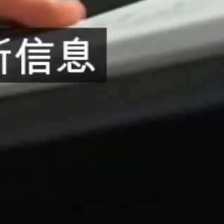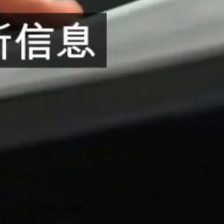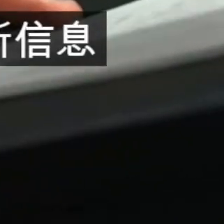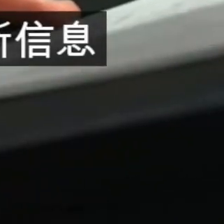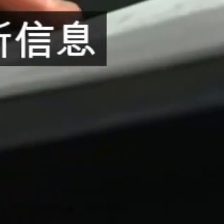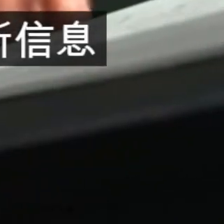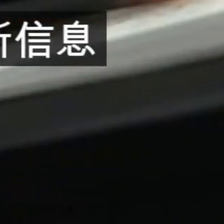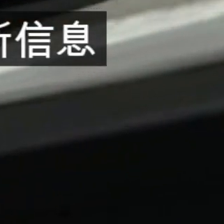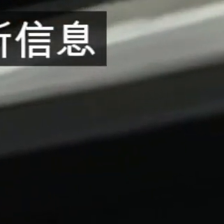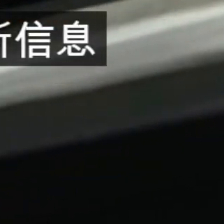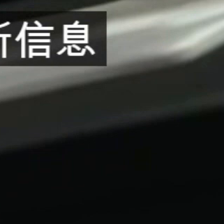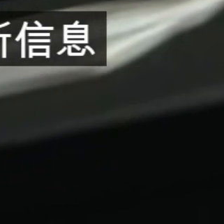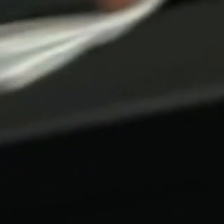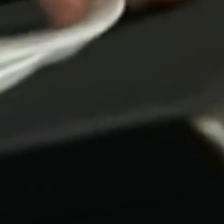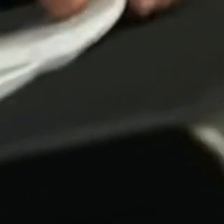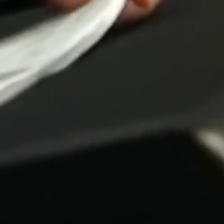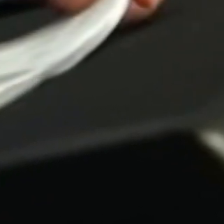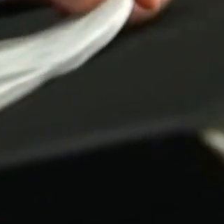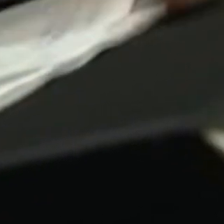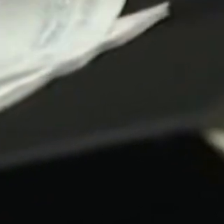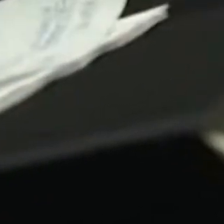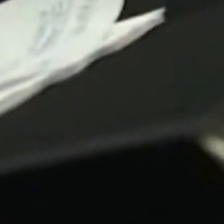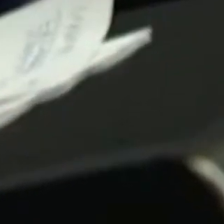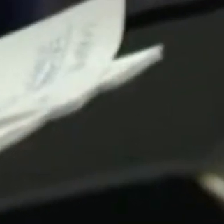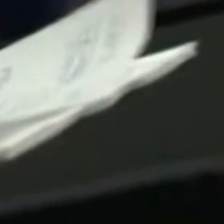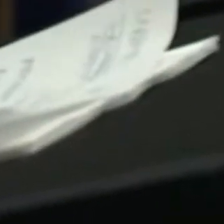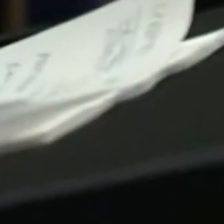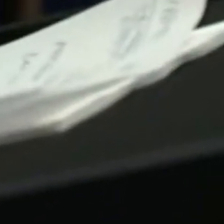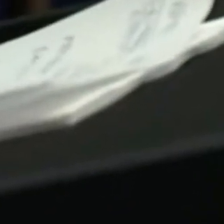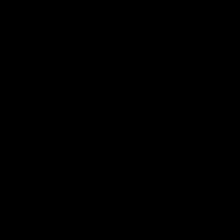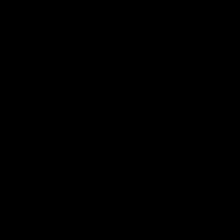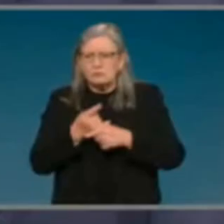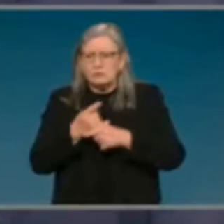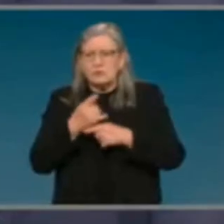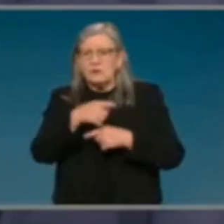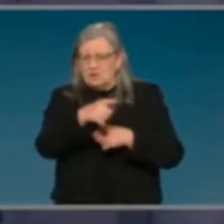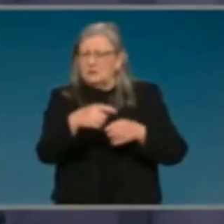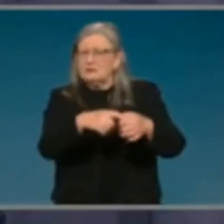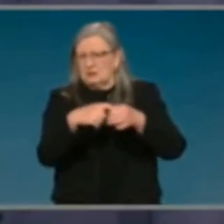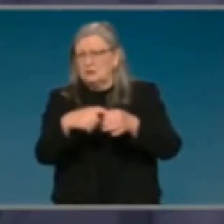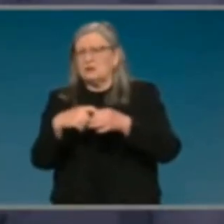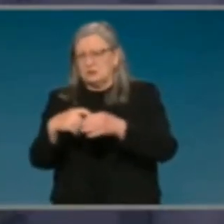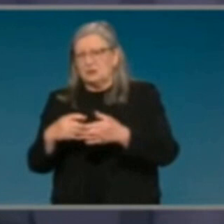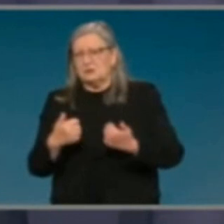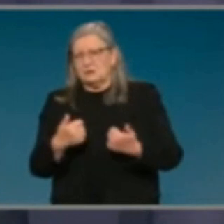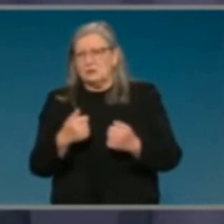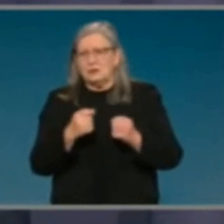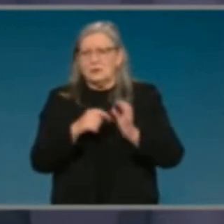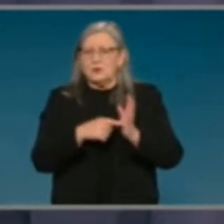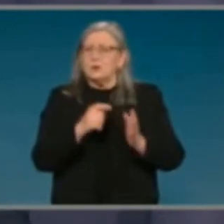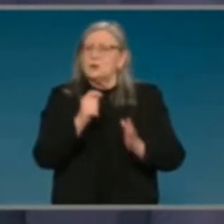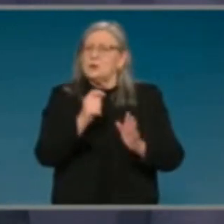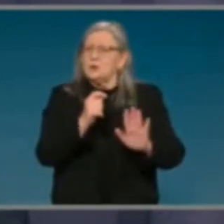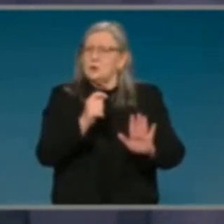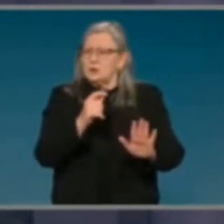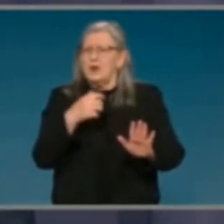Omicron variant, and we will work our way through the questions things at midday. I apologise. So